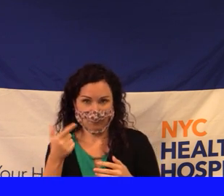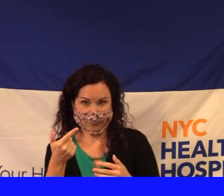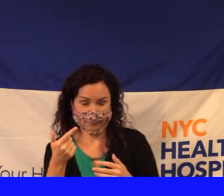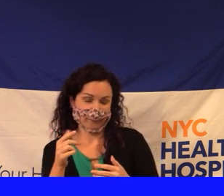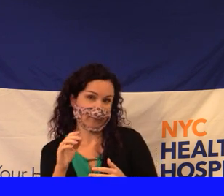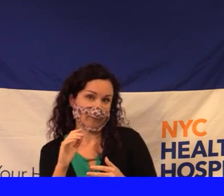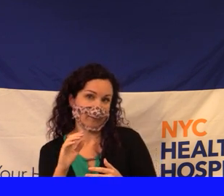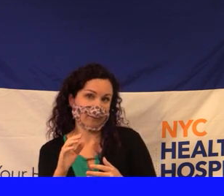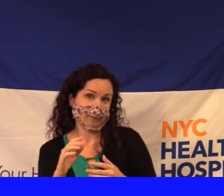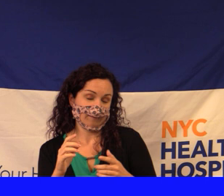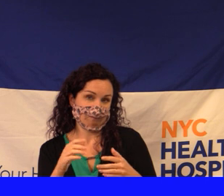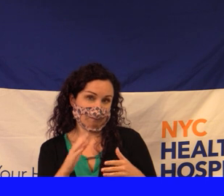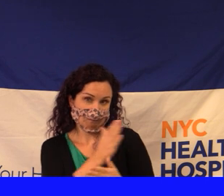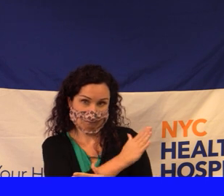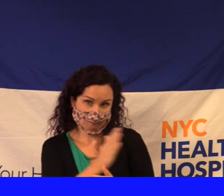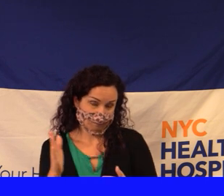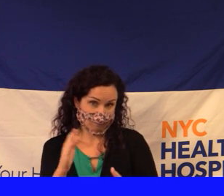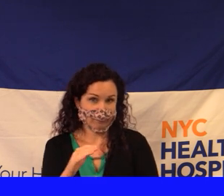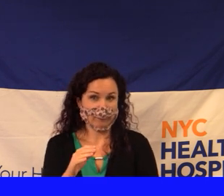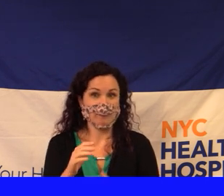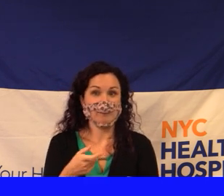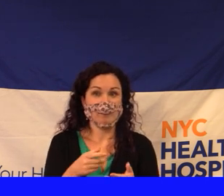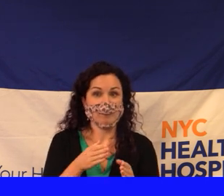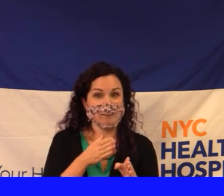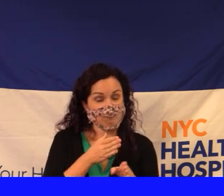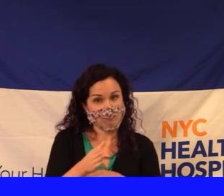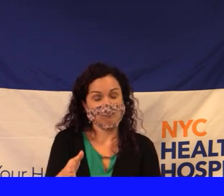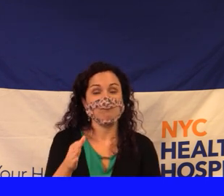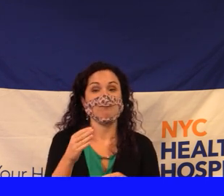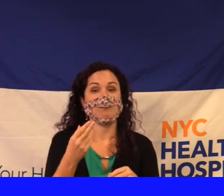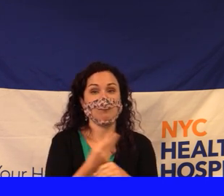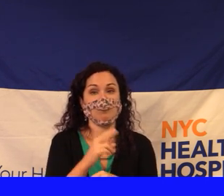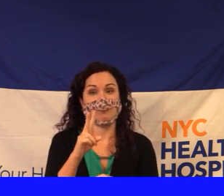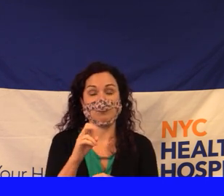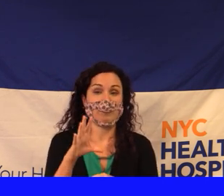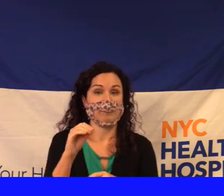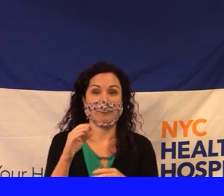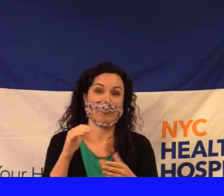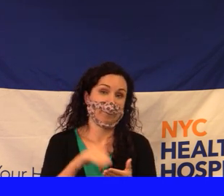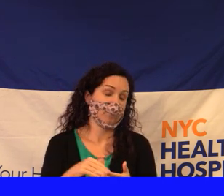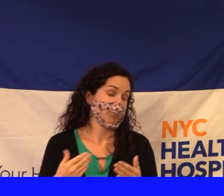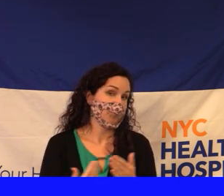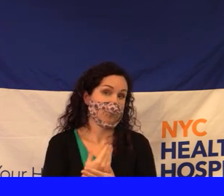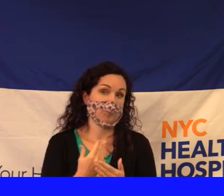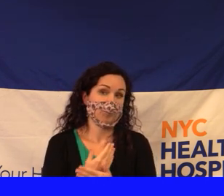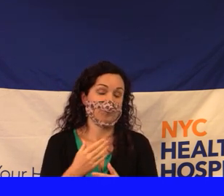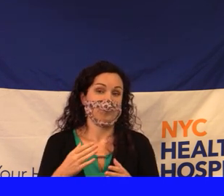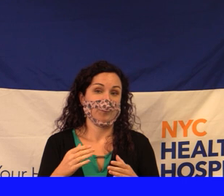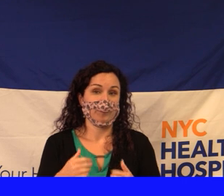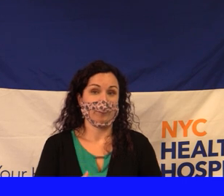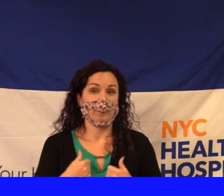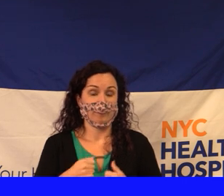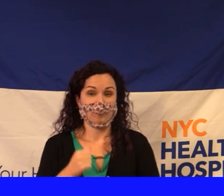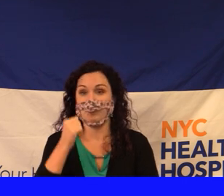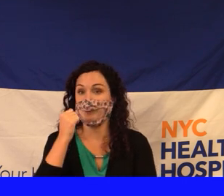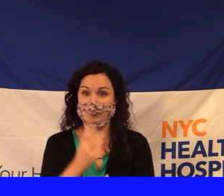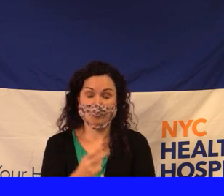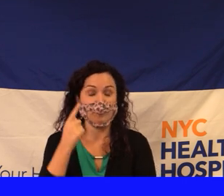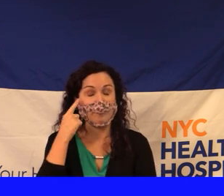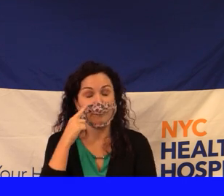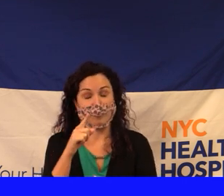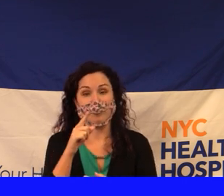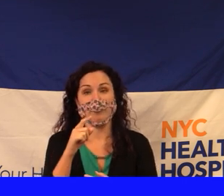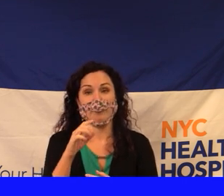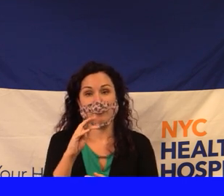Medicaid added 250,000 new lives who are eligible for Medicaid, of which Metro Plus